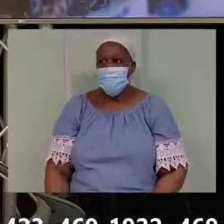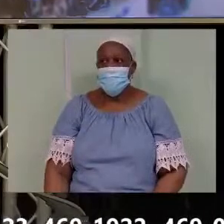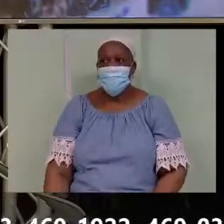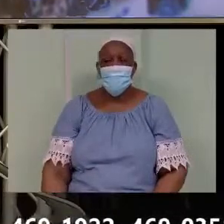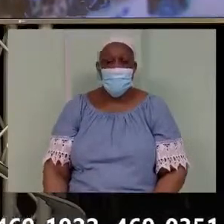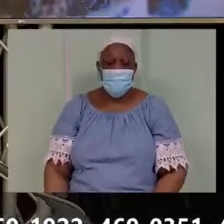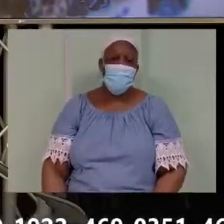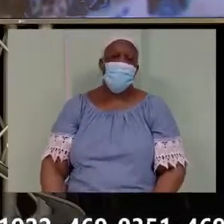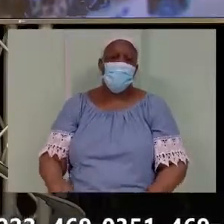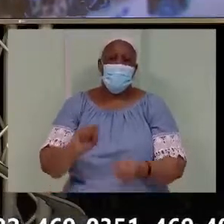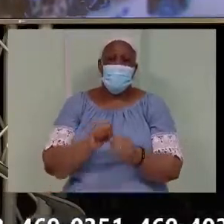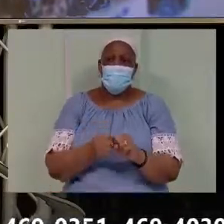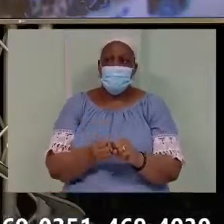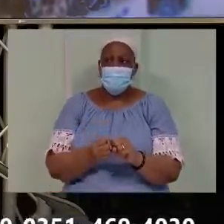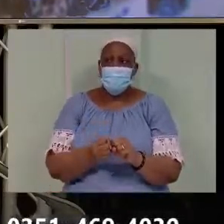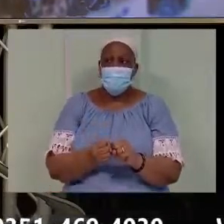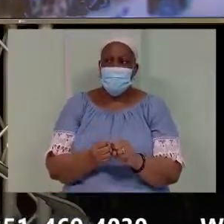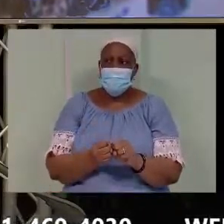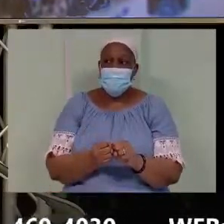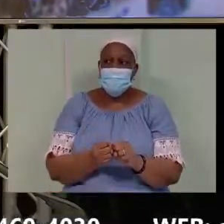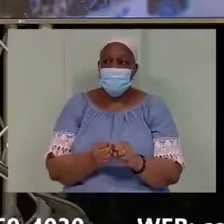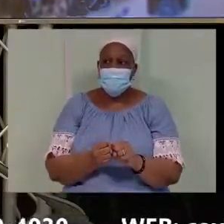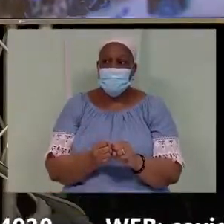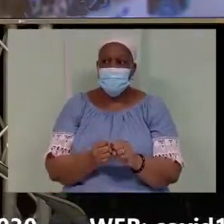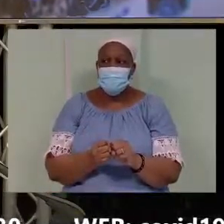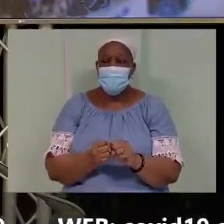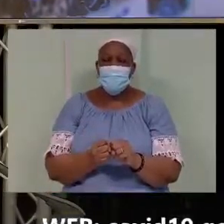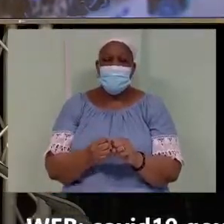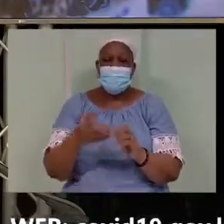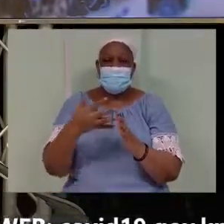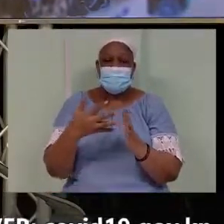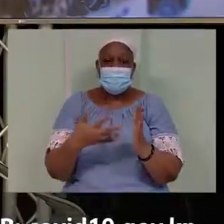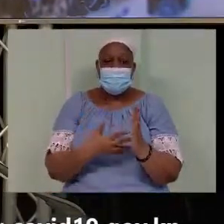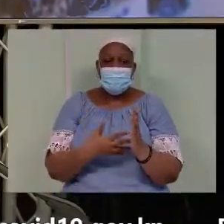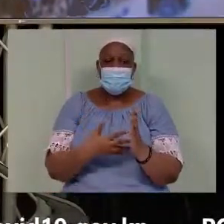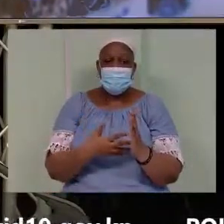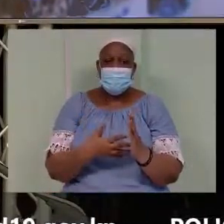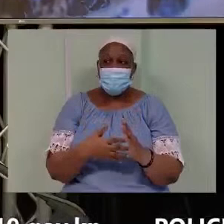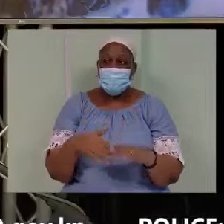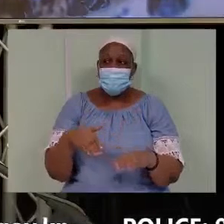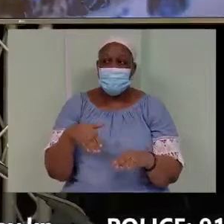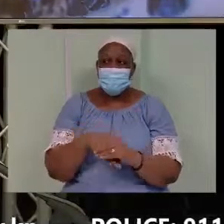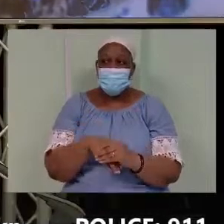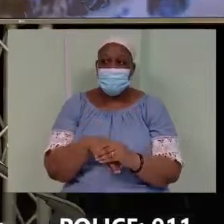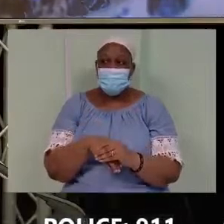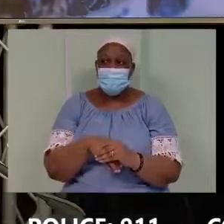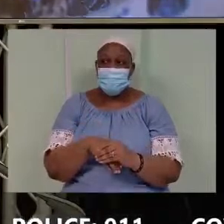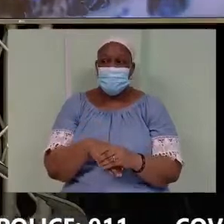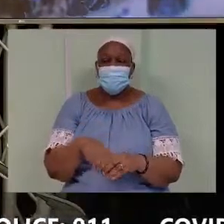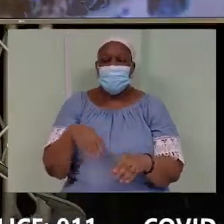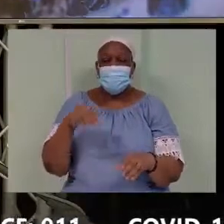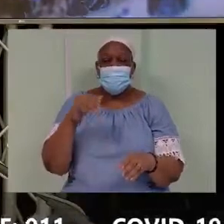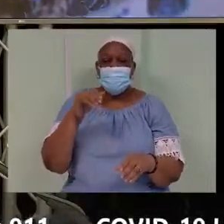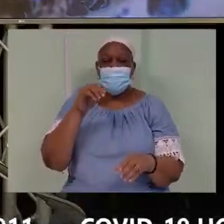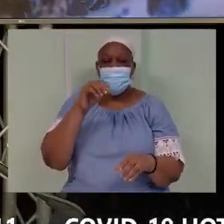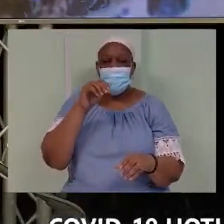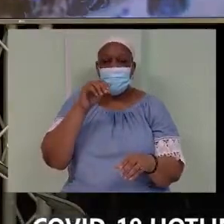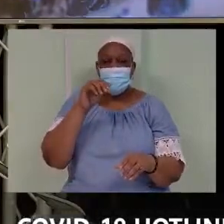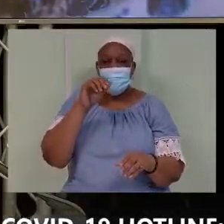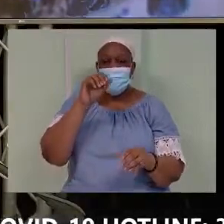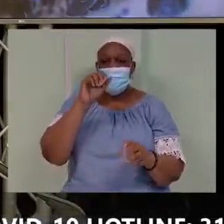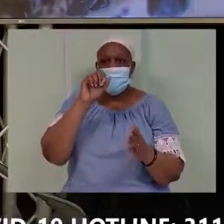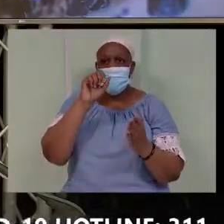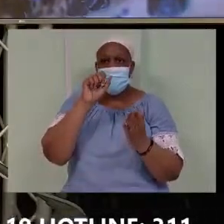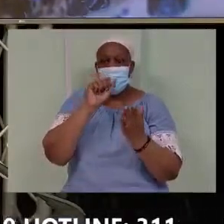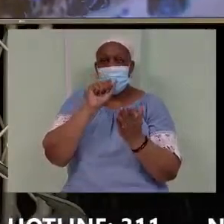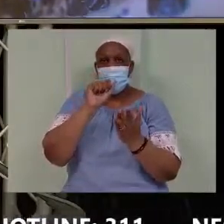the usual test of standards that we had to abort this year, these will be reinstated at the end of term 3 for the upcoming academic